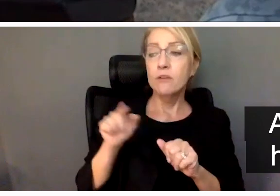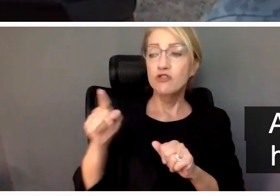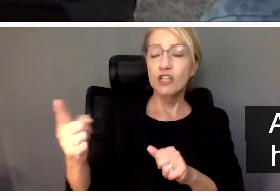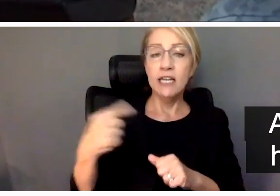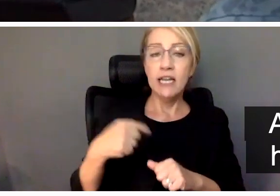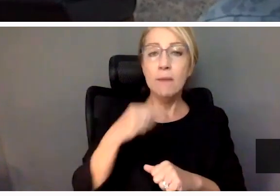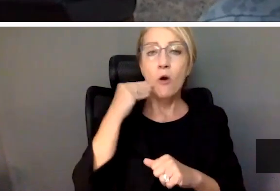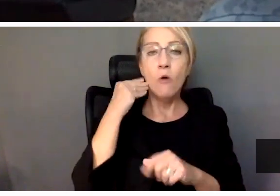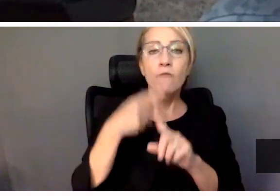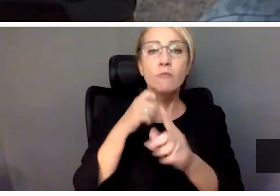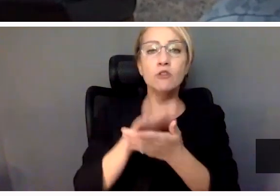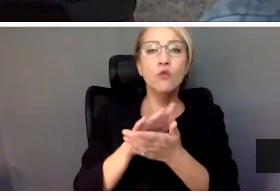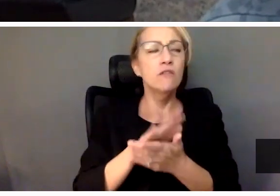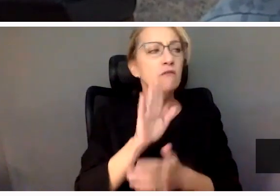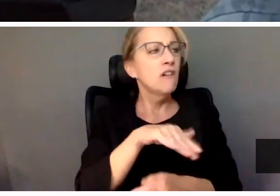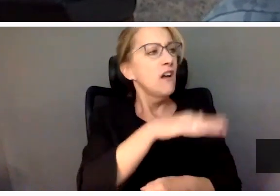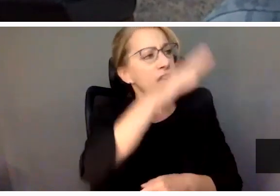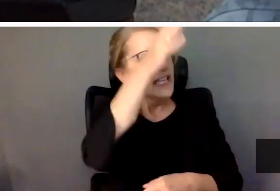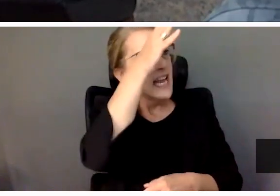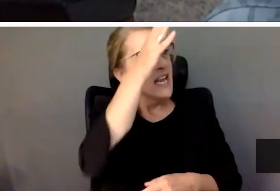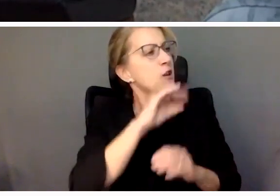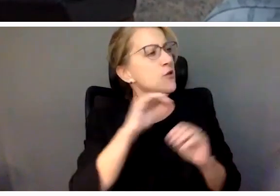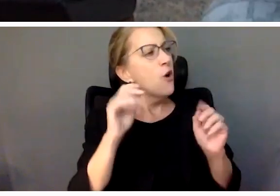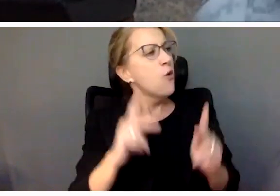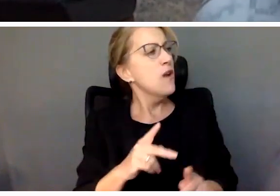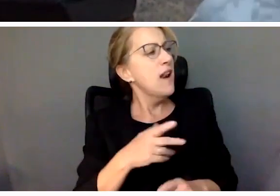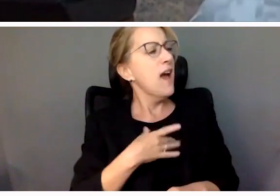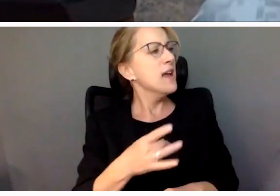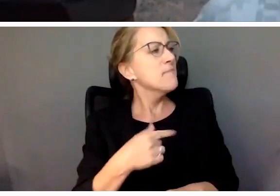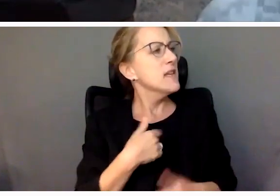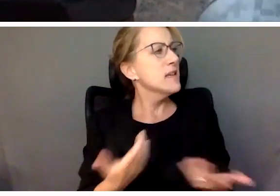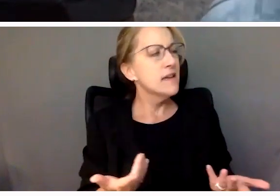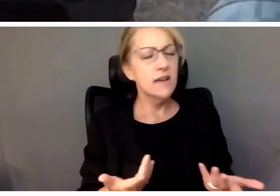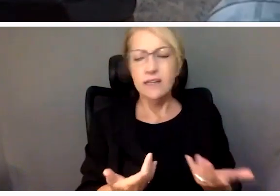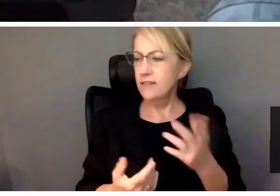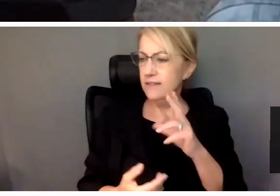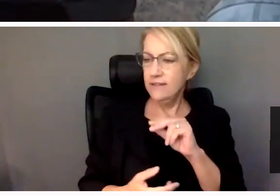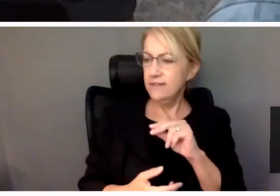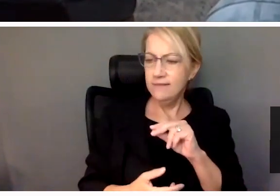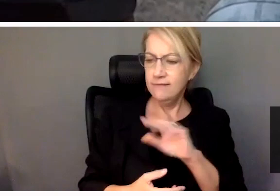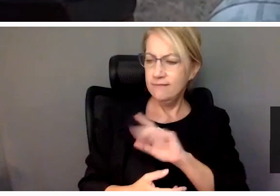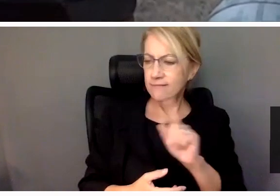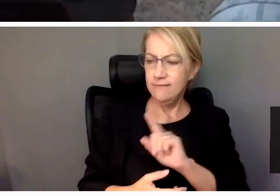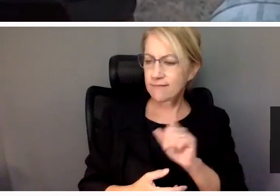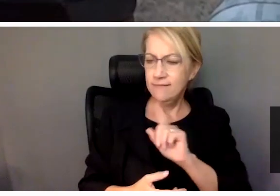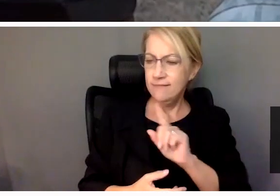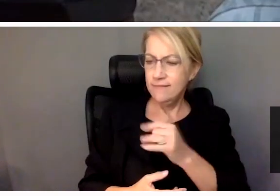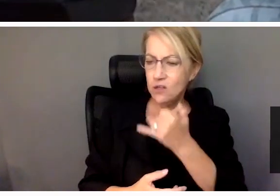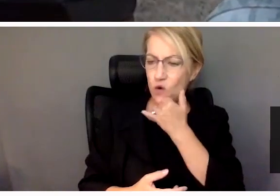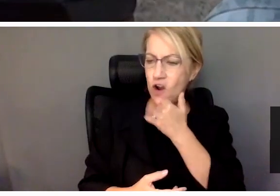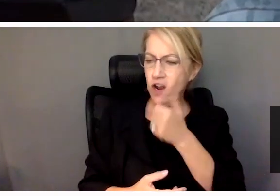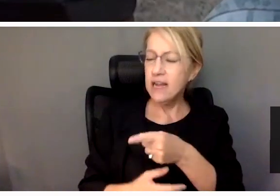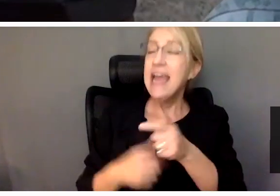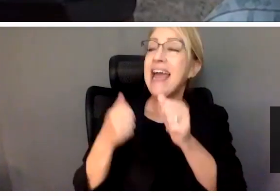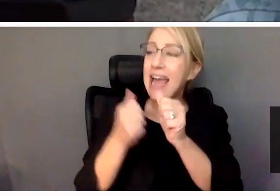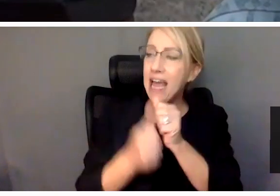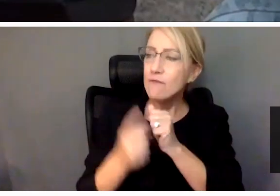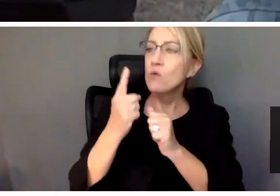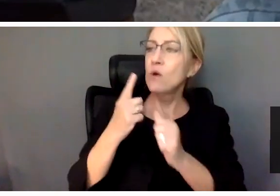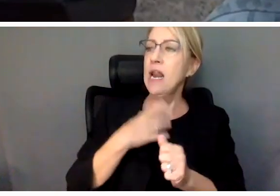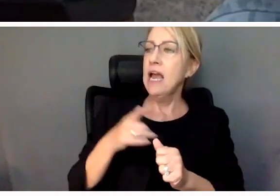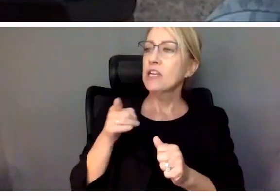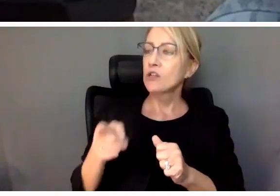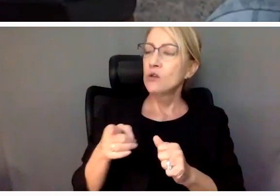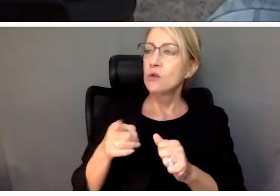school and saying, "Daddy, nobody likes me." And I said, "No, you have it wrong. Everybody likes you, but you don't speak